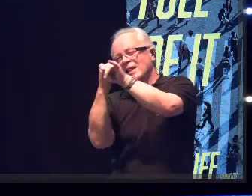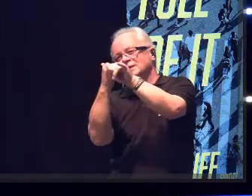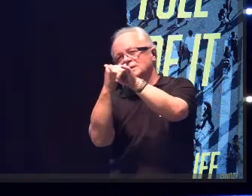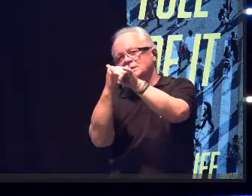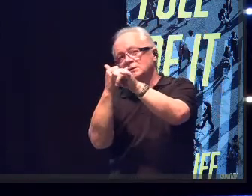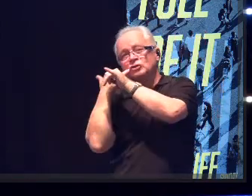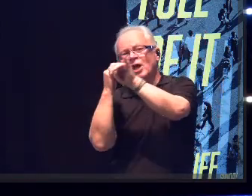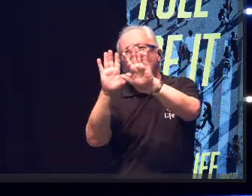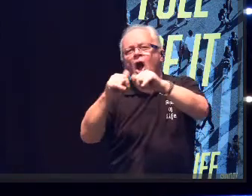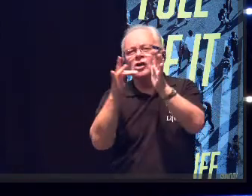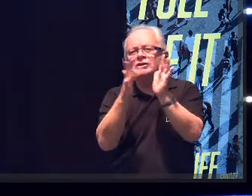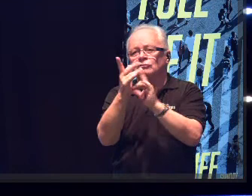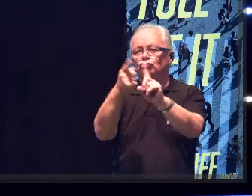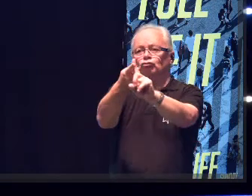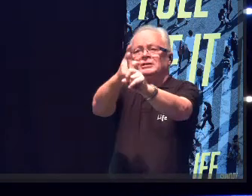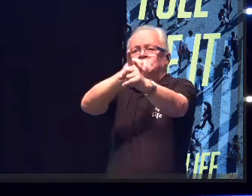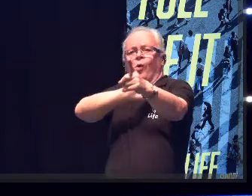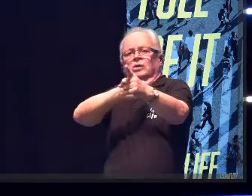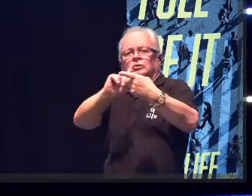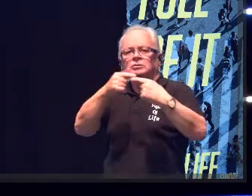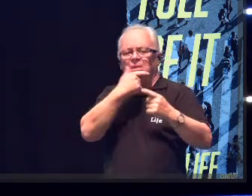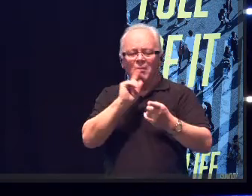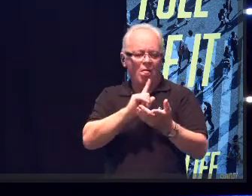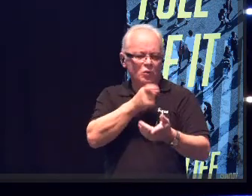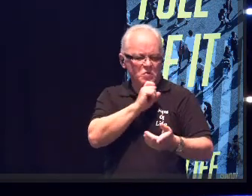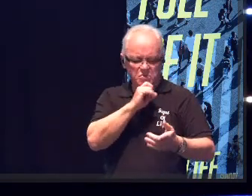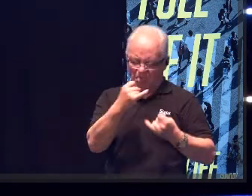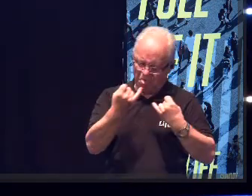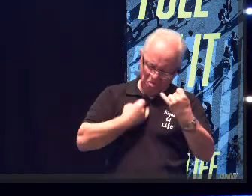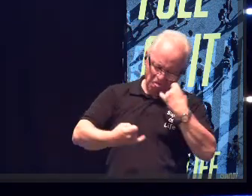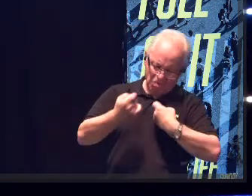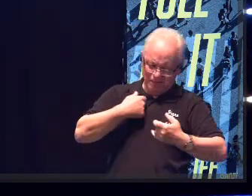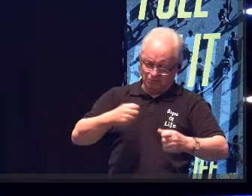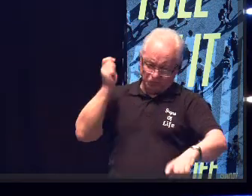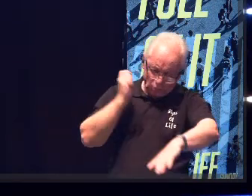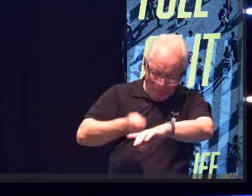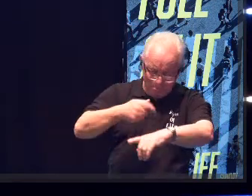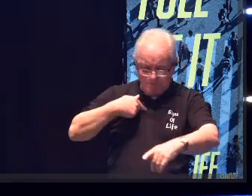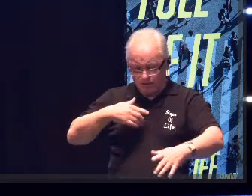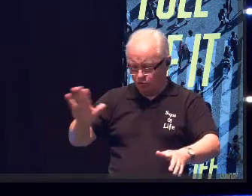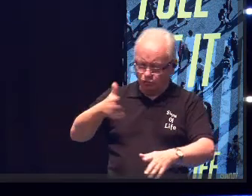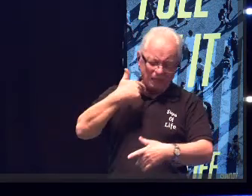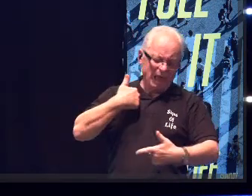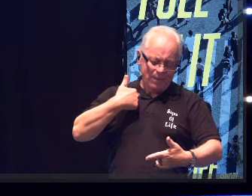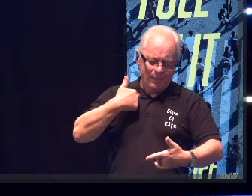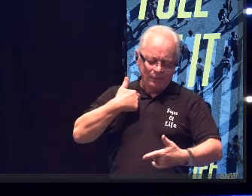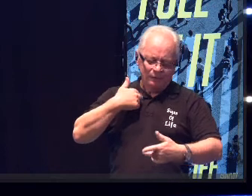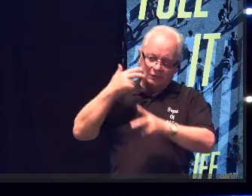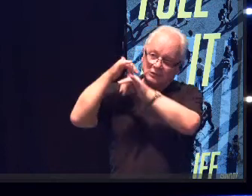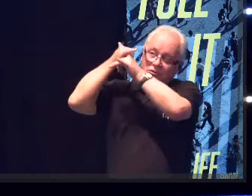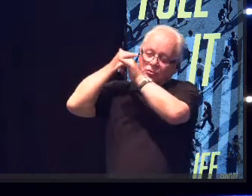How would he respond to the betrayal, to the abuse, to the shame, to being